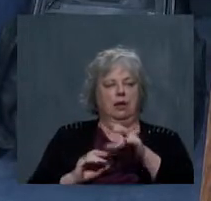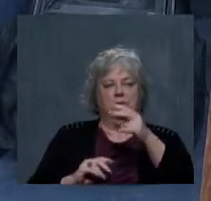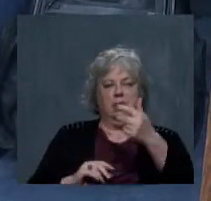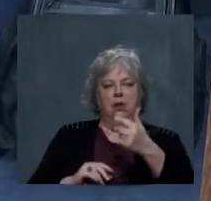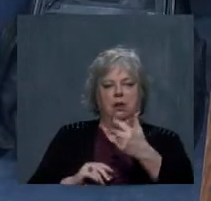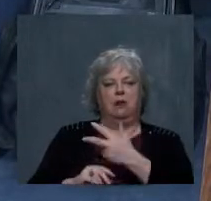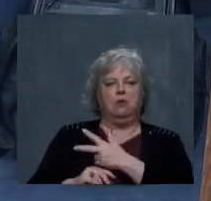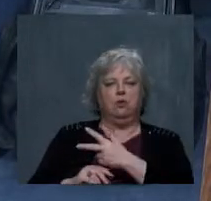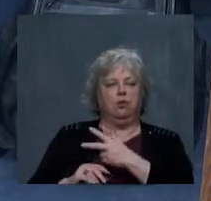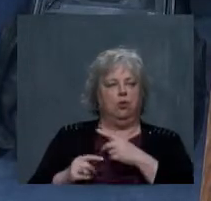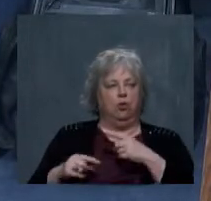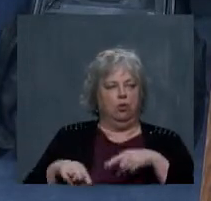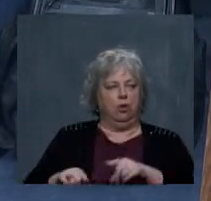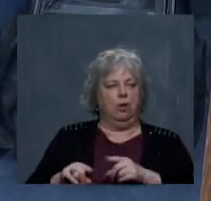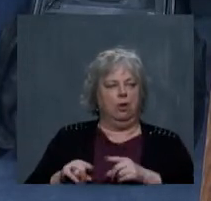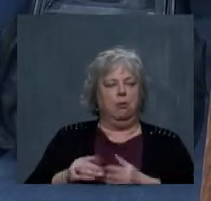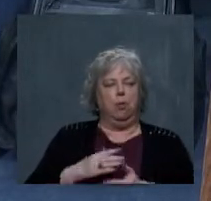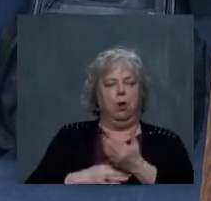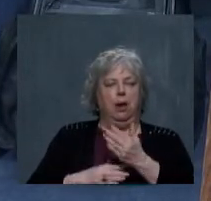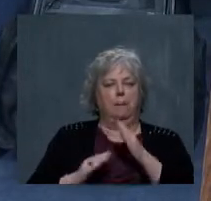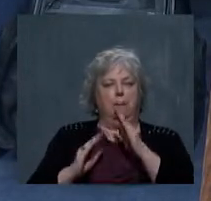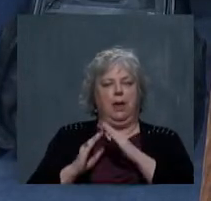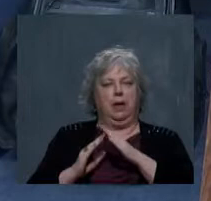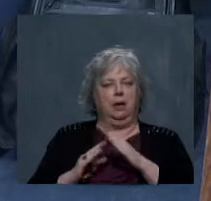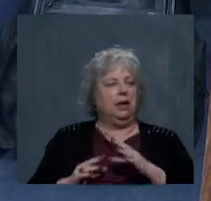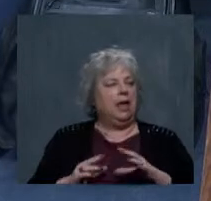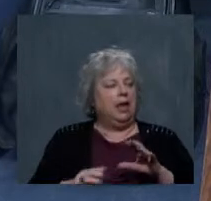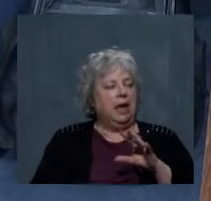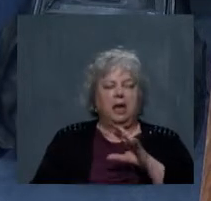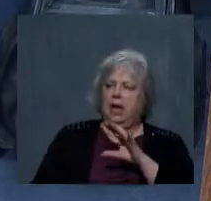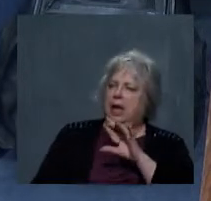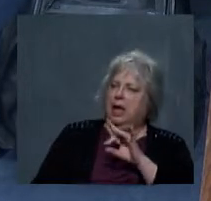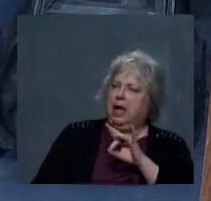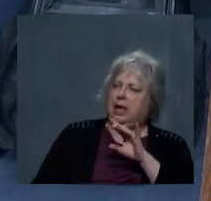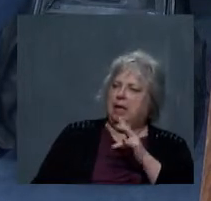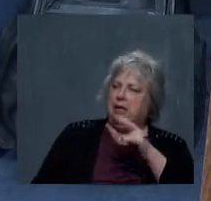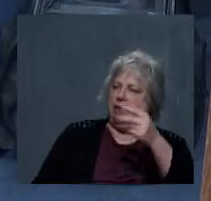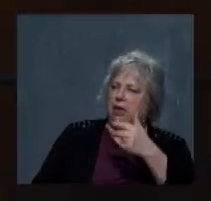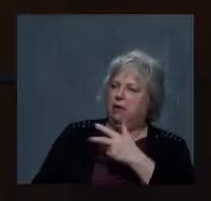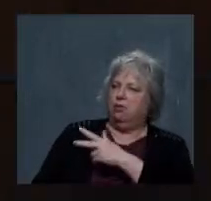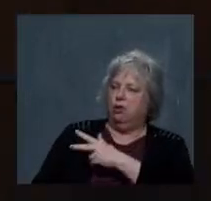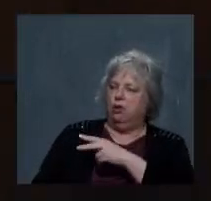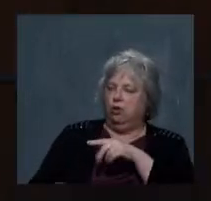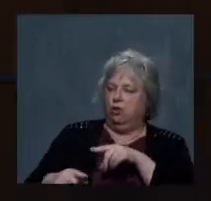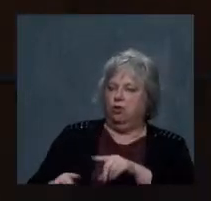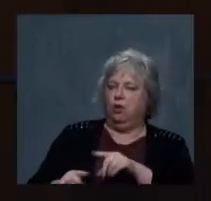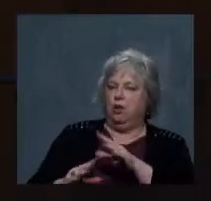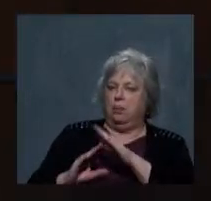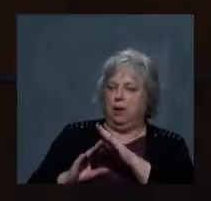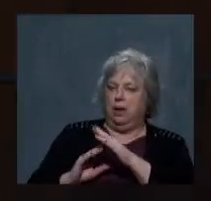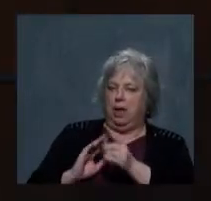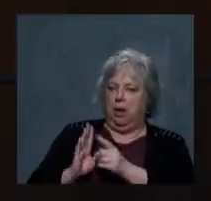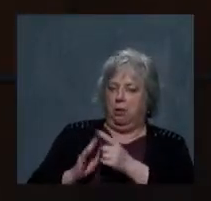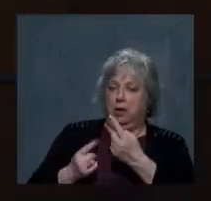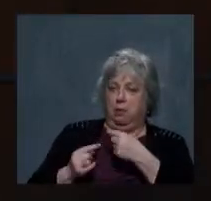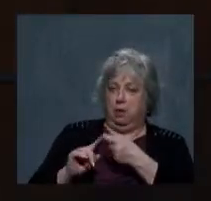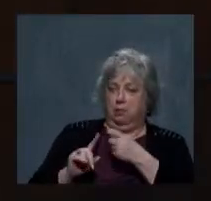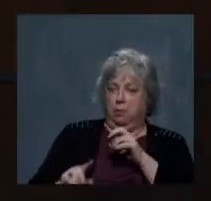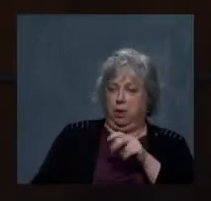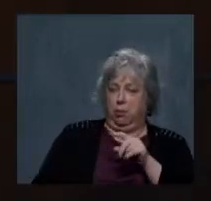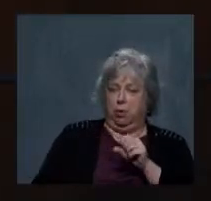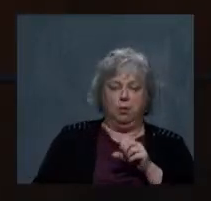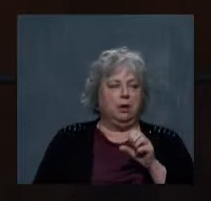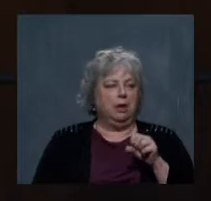turns during the AM peak hour. 87 left turns, yes, during the AM peak hour coming from the apartments. Yes, these